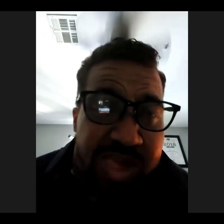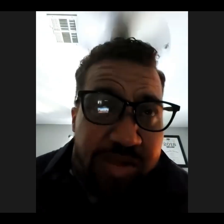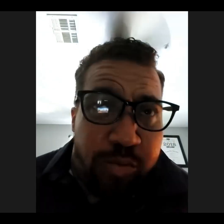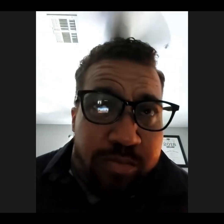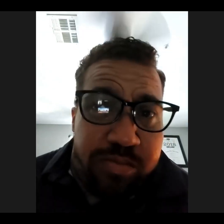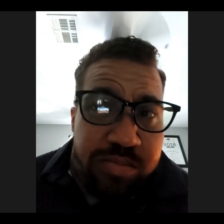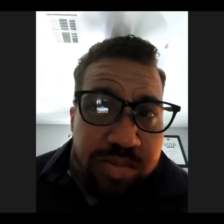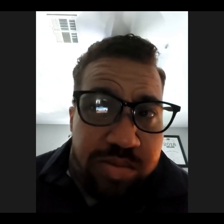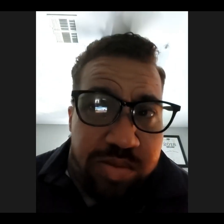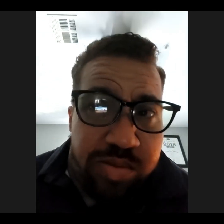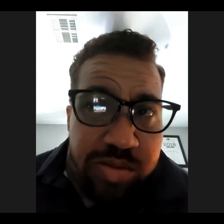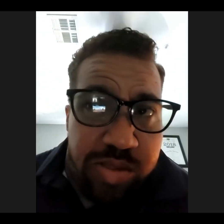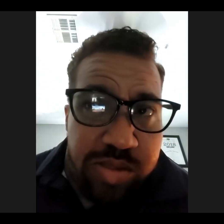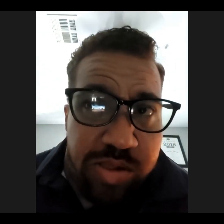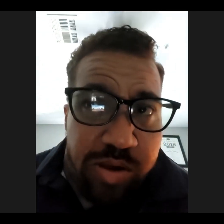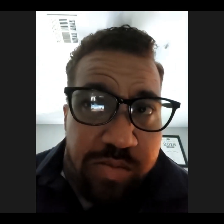and then